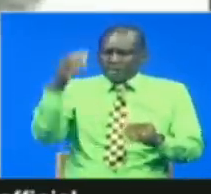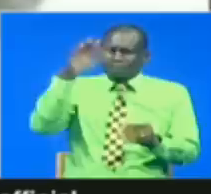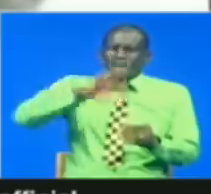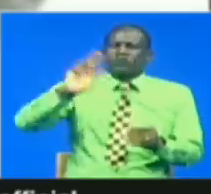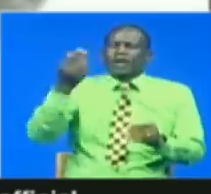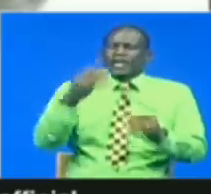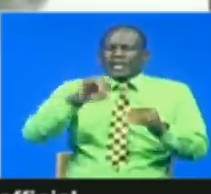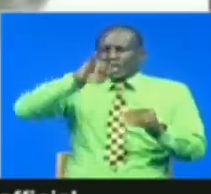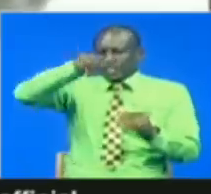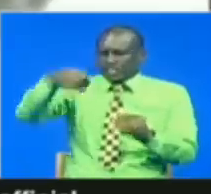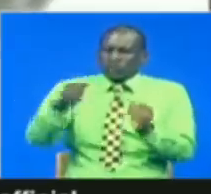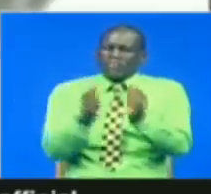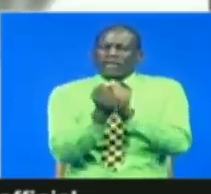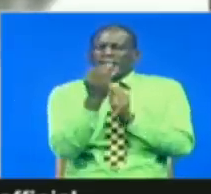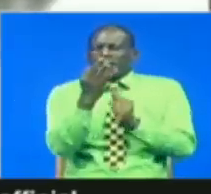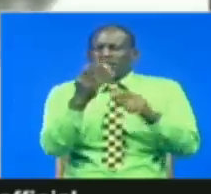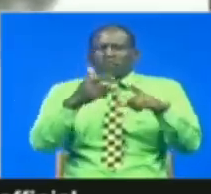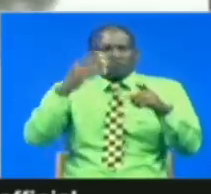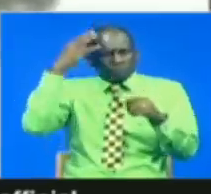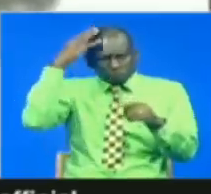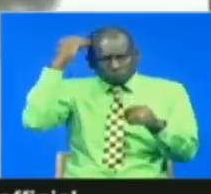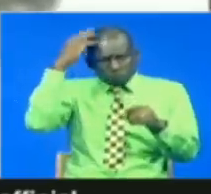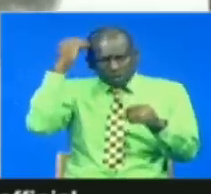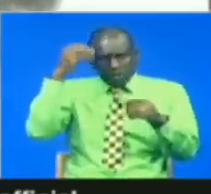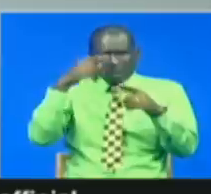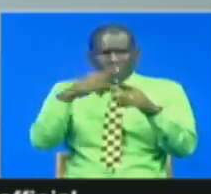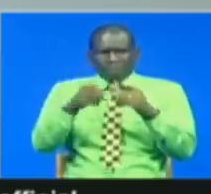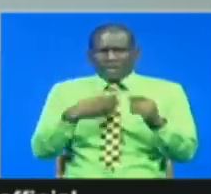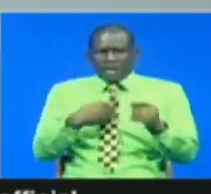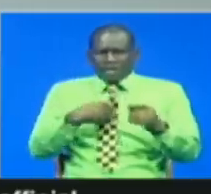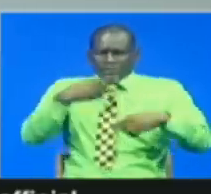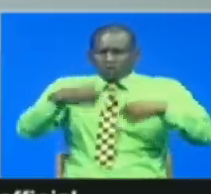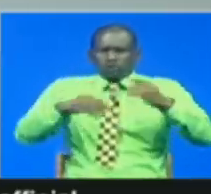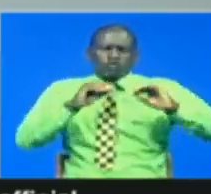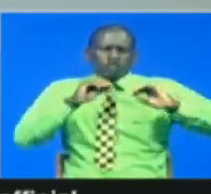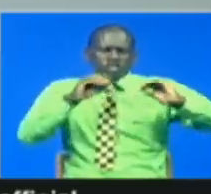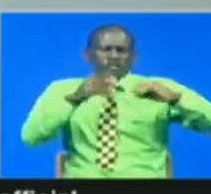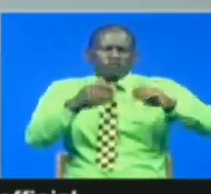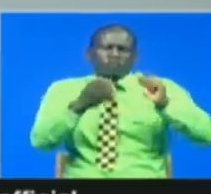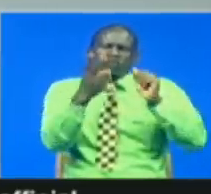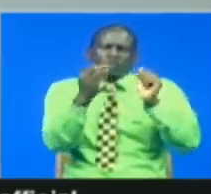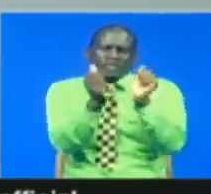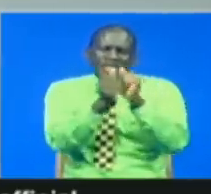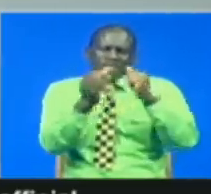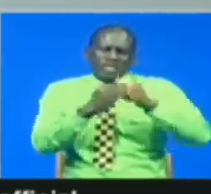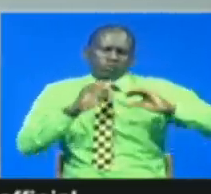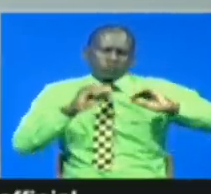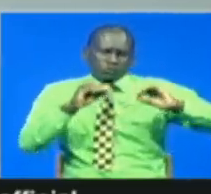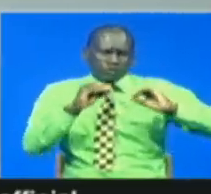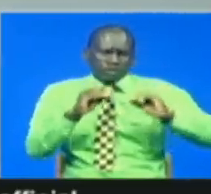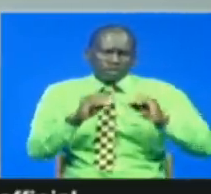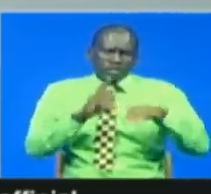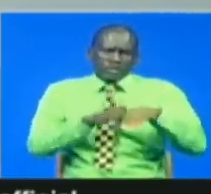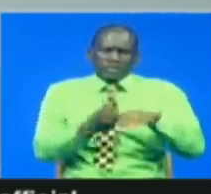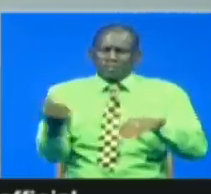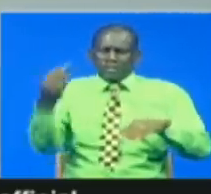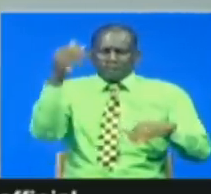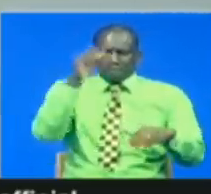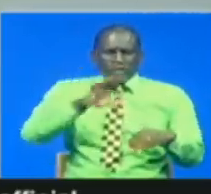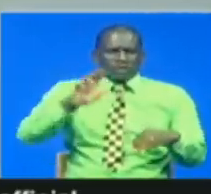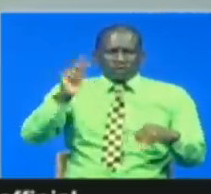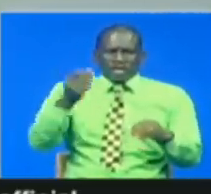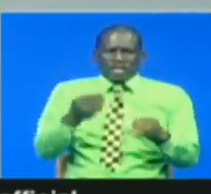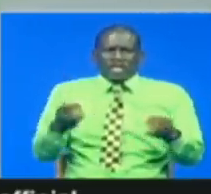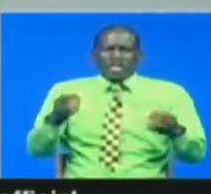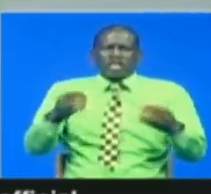January 13th from Somalia, where he had been undergoing training since 2018. Upon returning, he connected with Ali